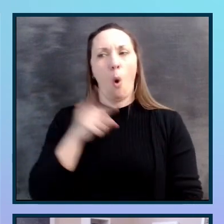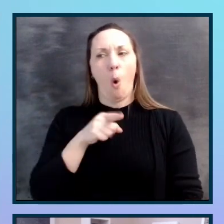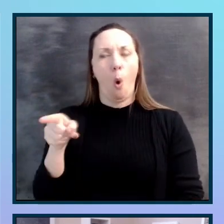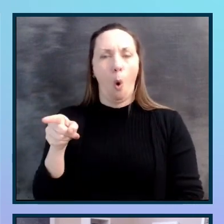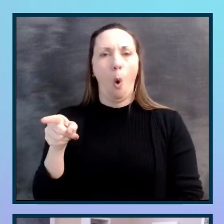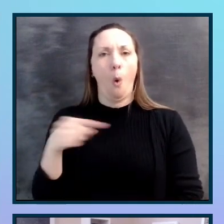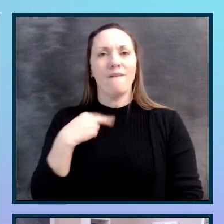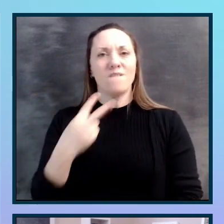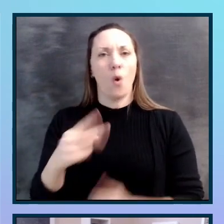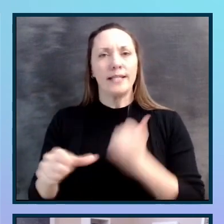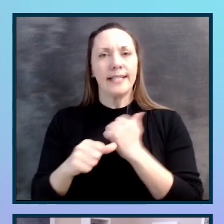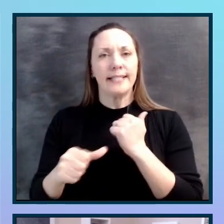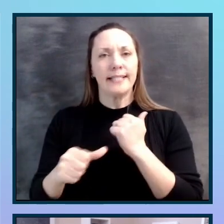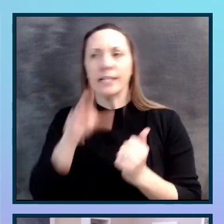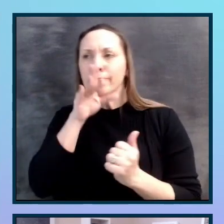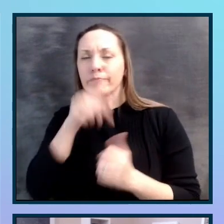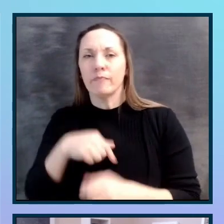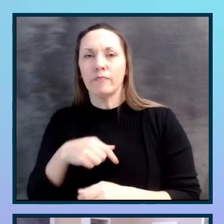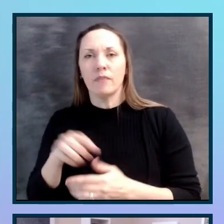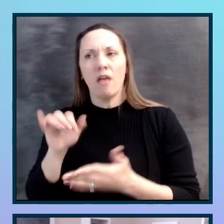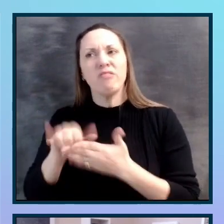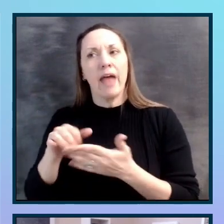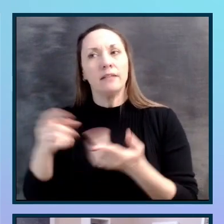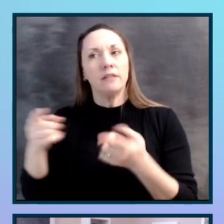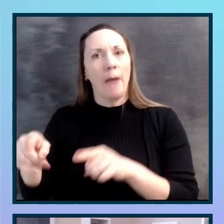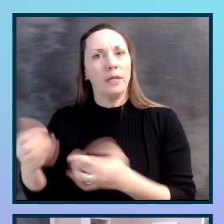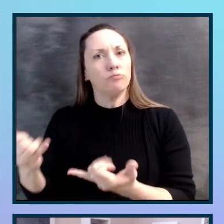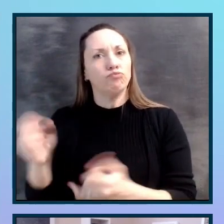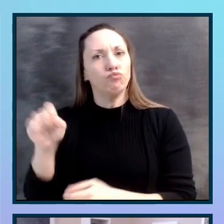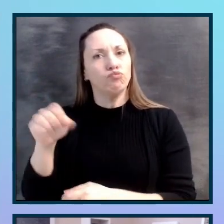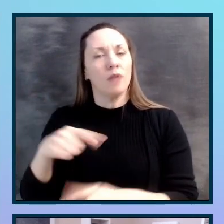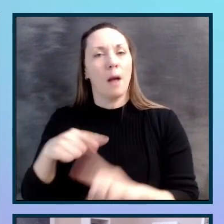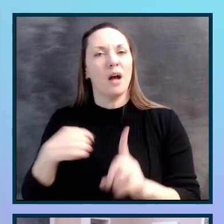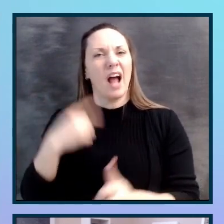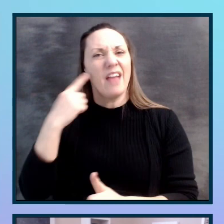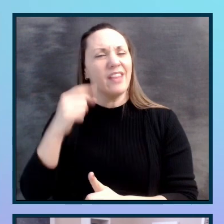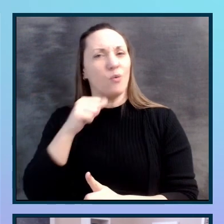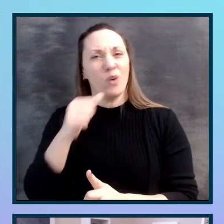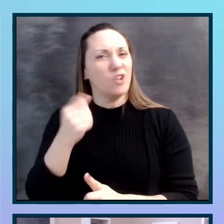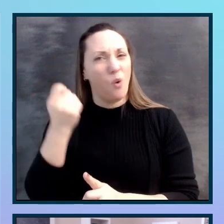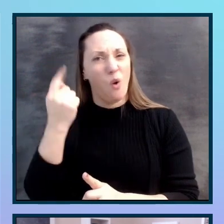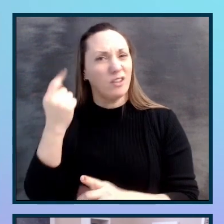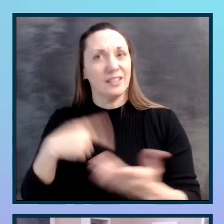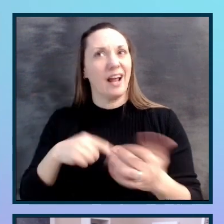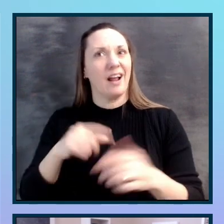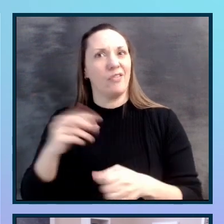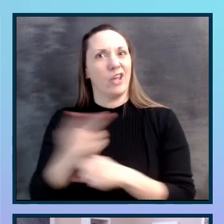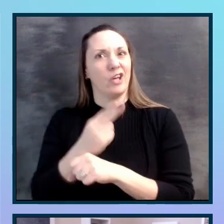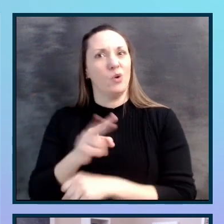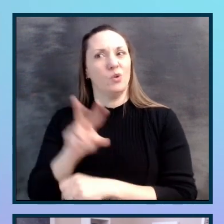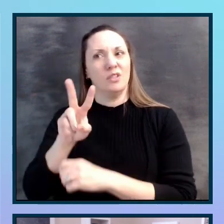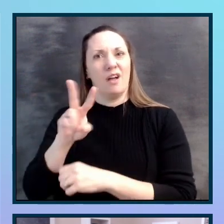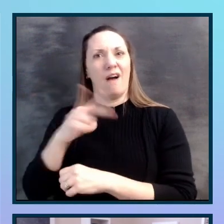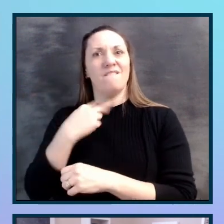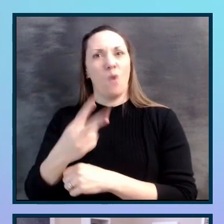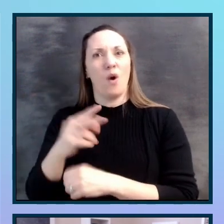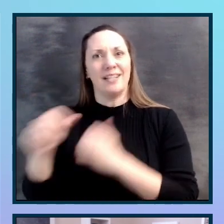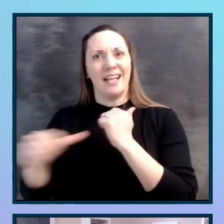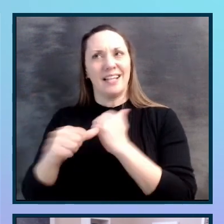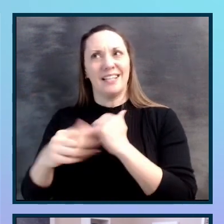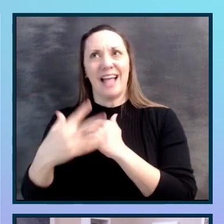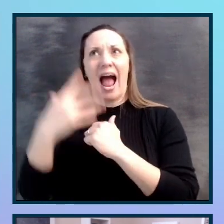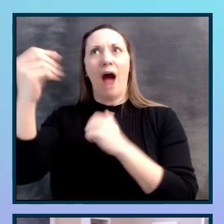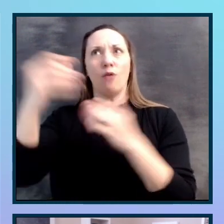yeah, voice assistants, they're a thing, they're happening right now. But I think we wildly underestimate the use of voice assistants out in the general